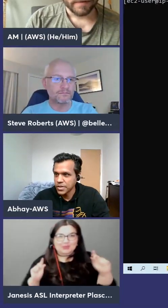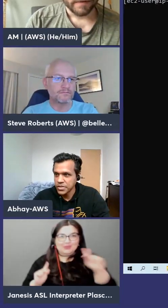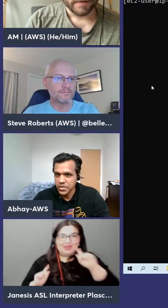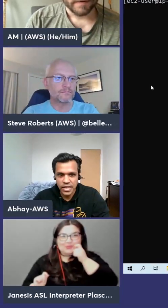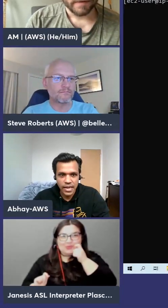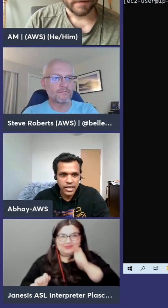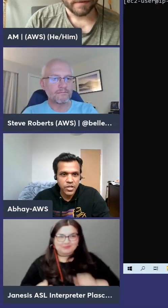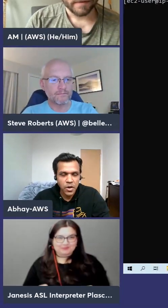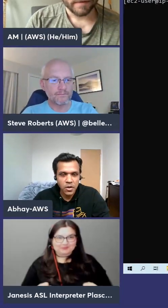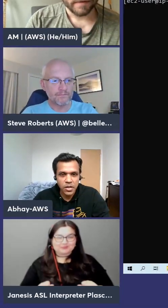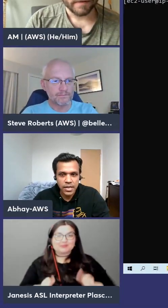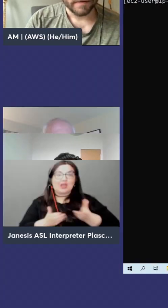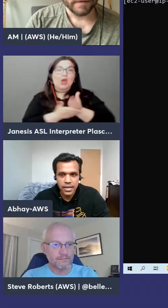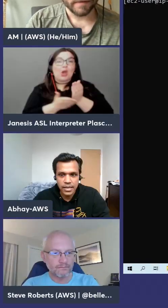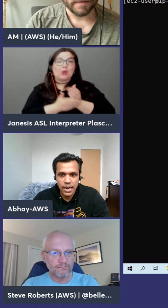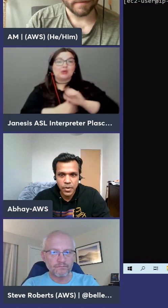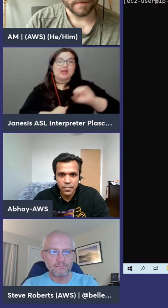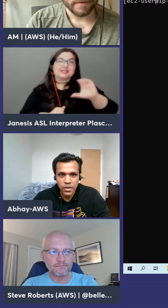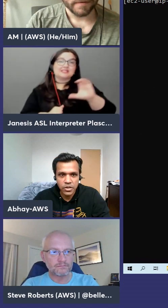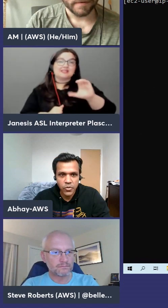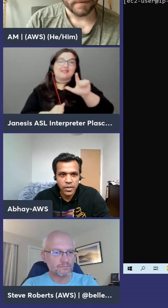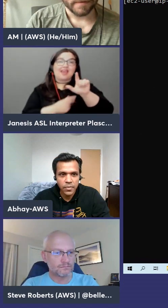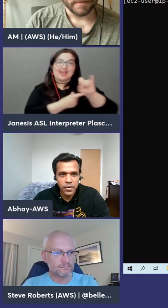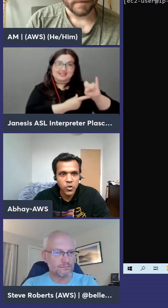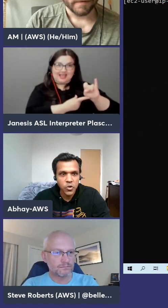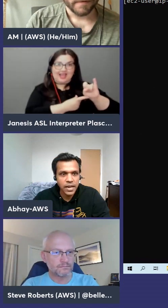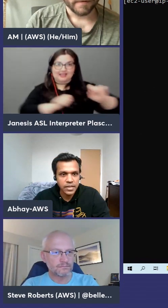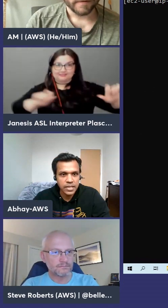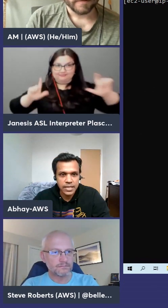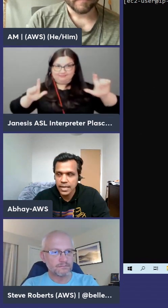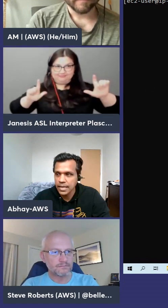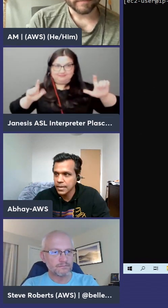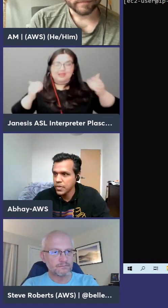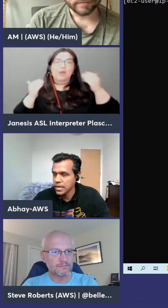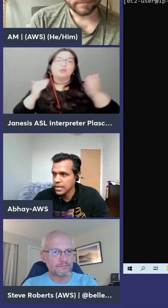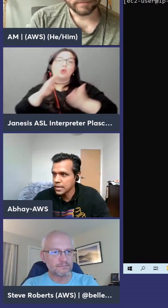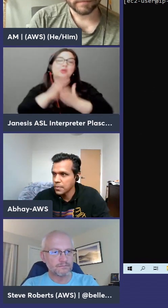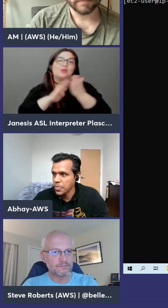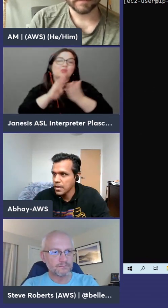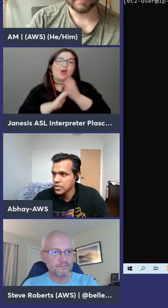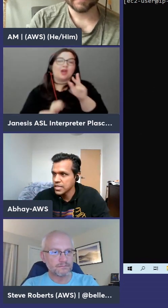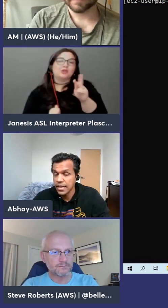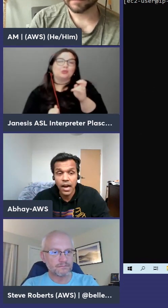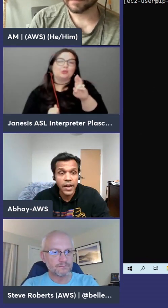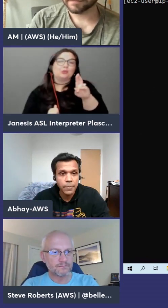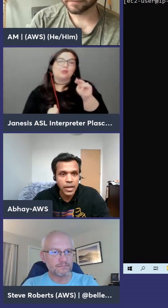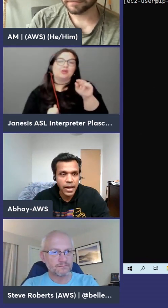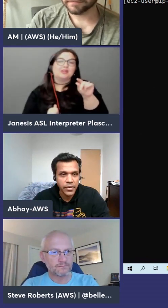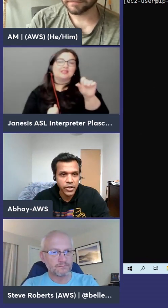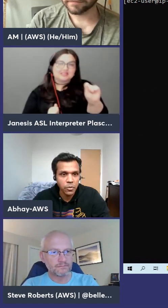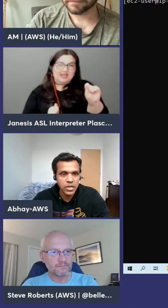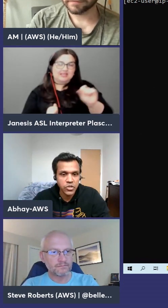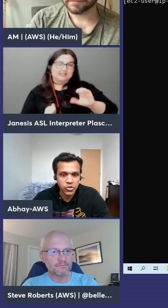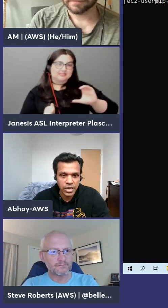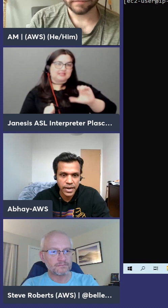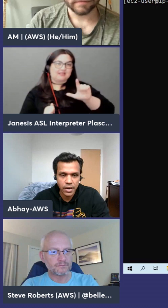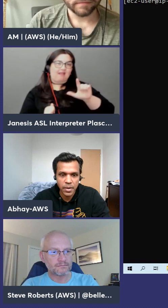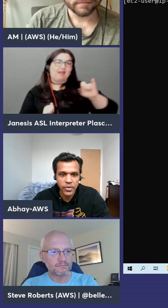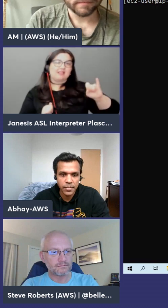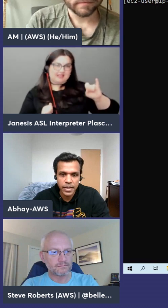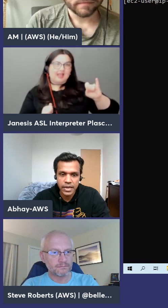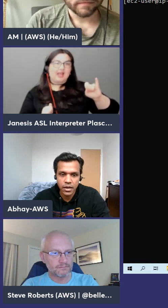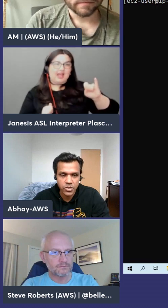all right so here's the cli so i'm not gonna uh i'm gonna run the kubernetes uh um cli and you know